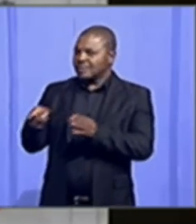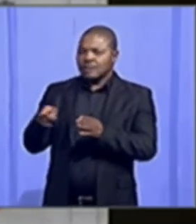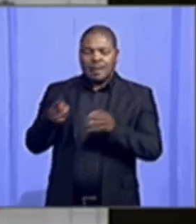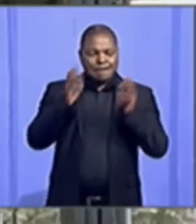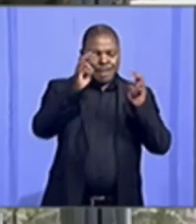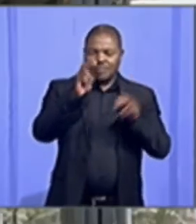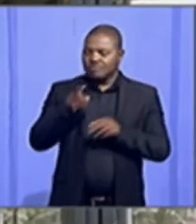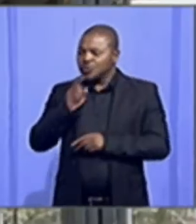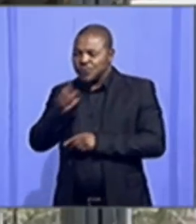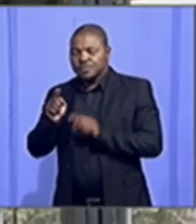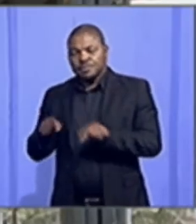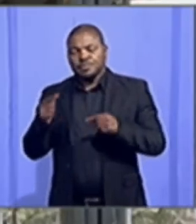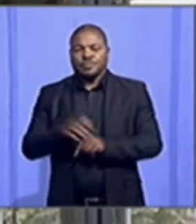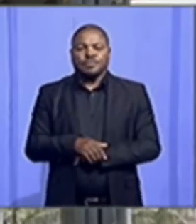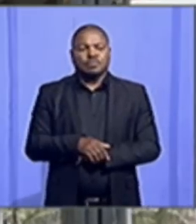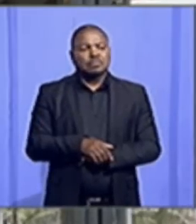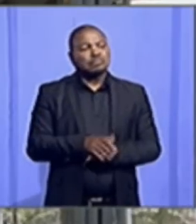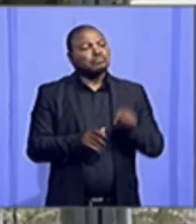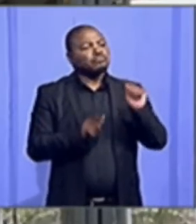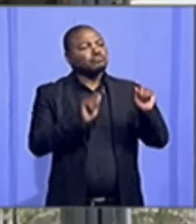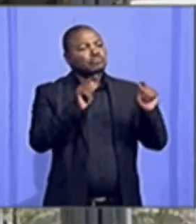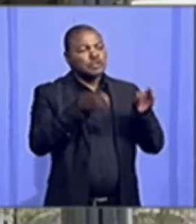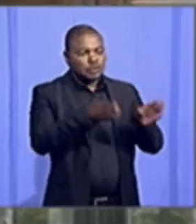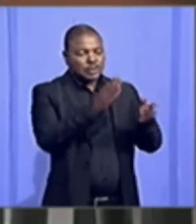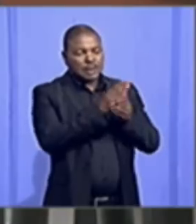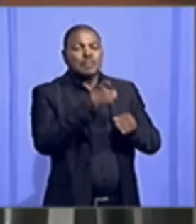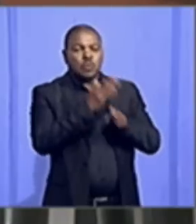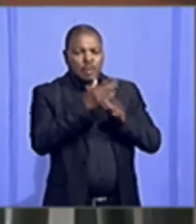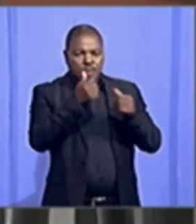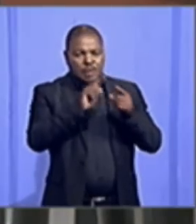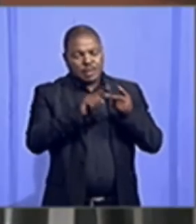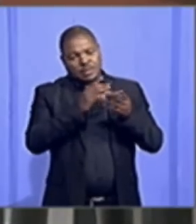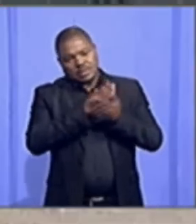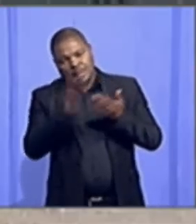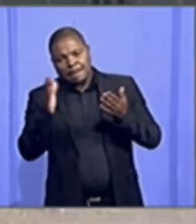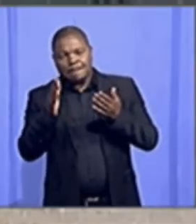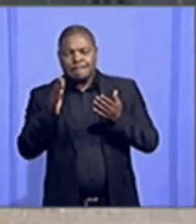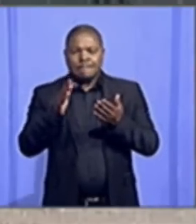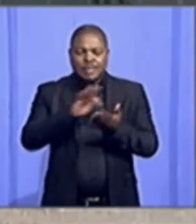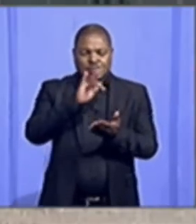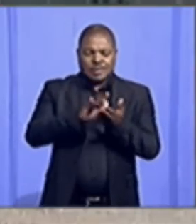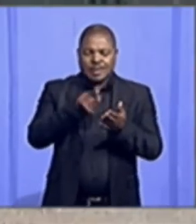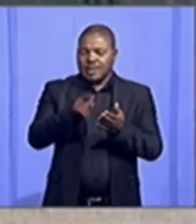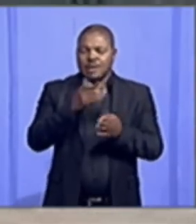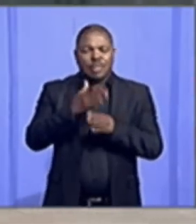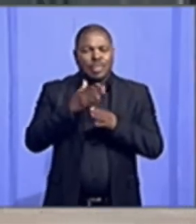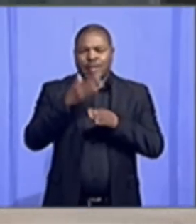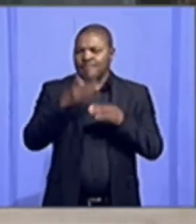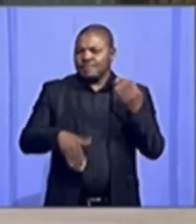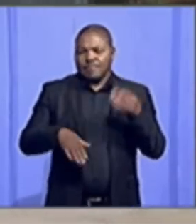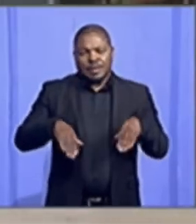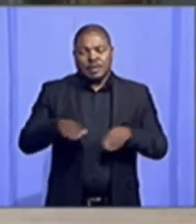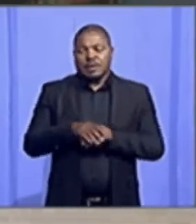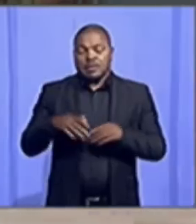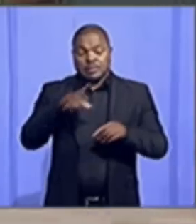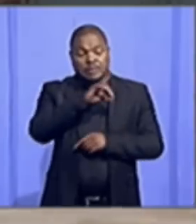move. Ke mebila e le mmalwa e dirang ebile go ra di station tse di seng di konosediwi. DA re go a tshwenya gore morago ga dingwaga di le